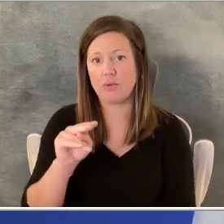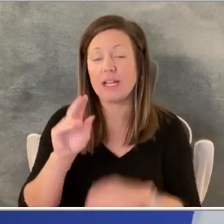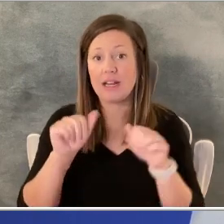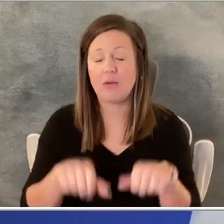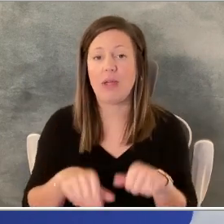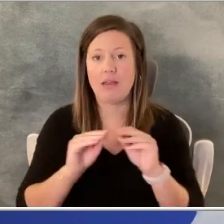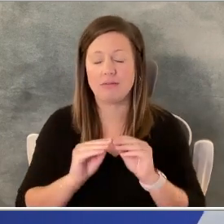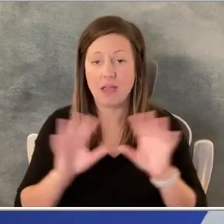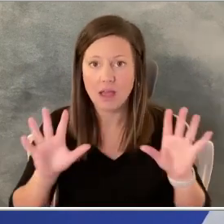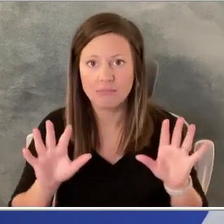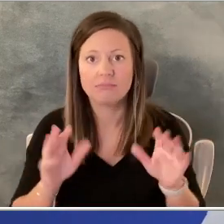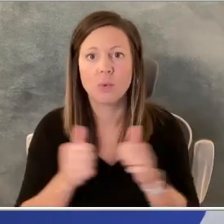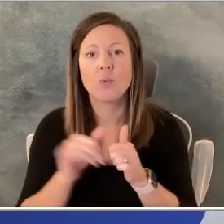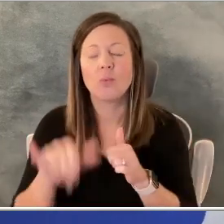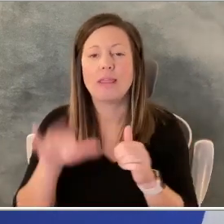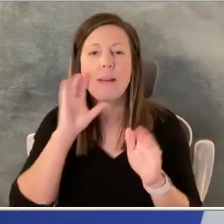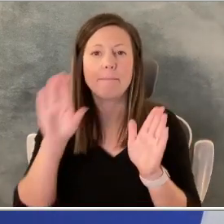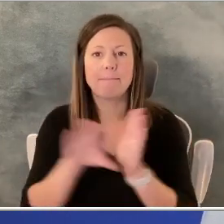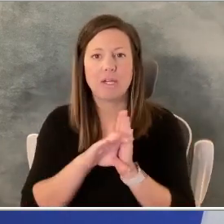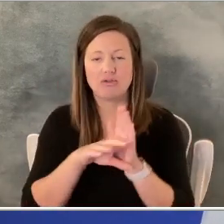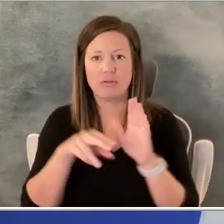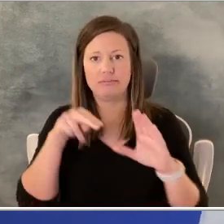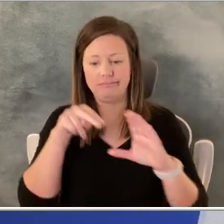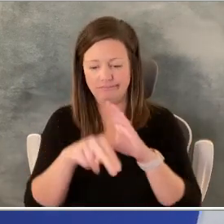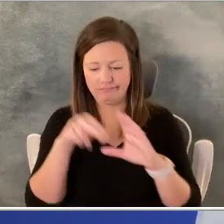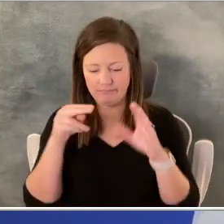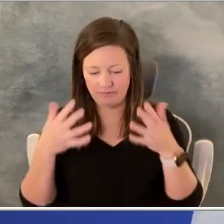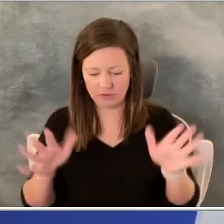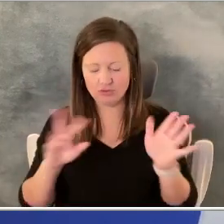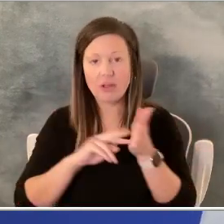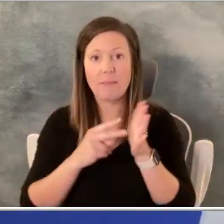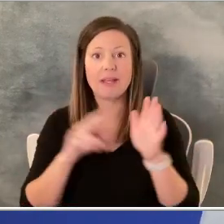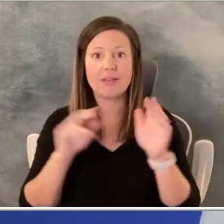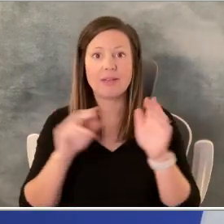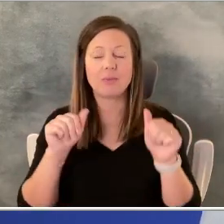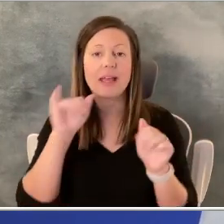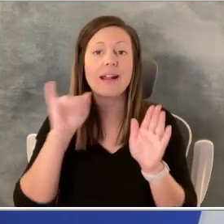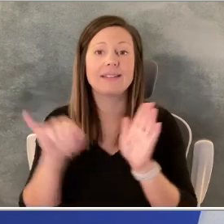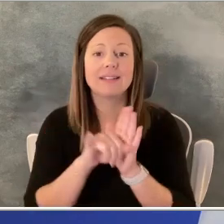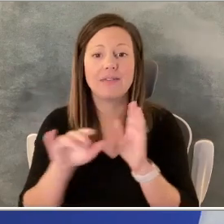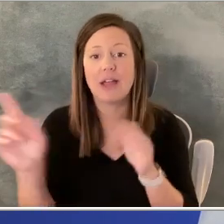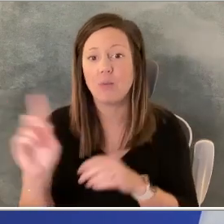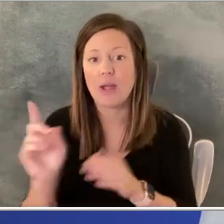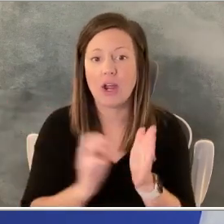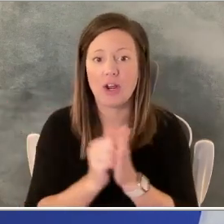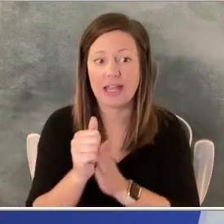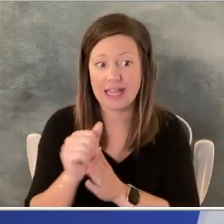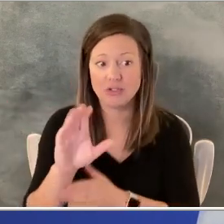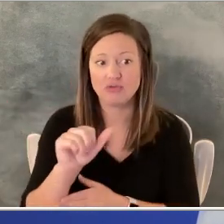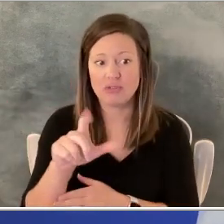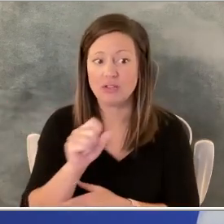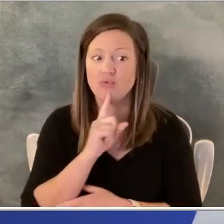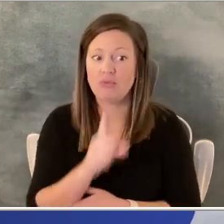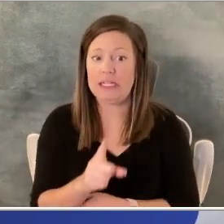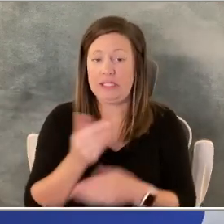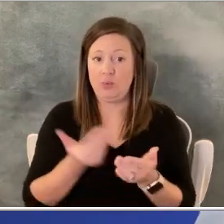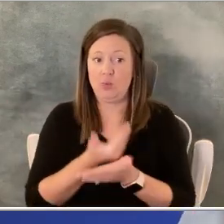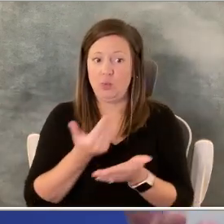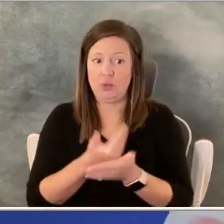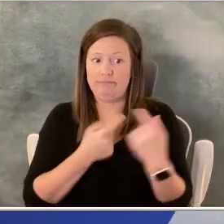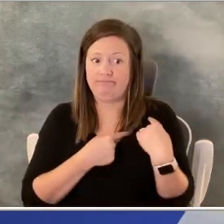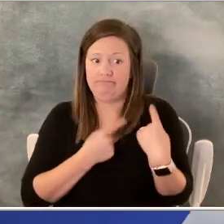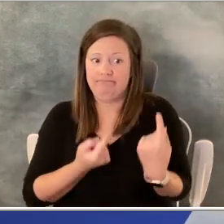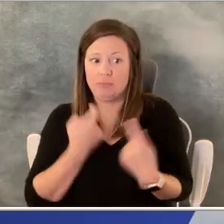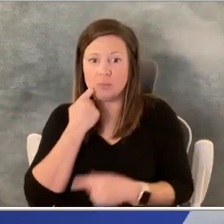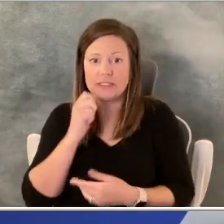identify where the cancer cells are. These were first approved in 2021, so that's how new we're talking about here with respect